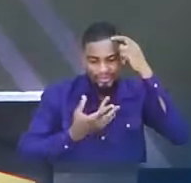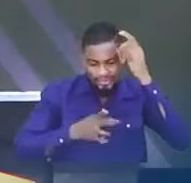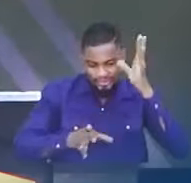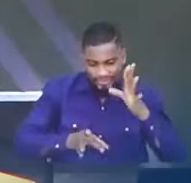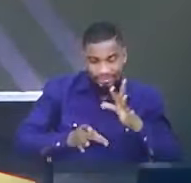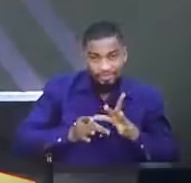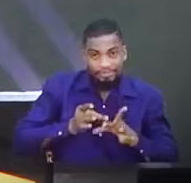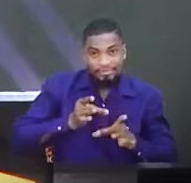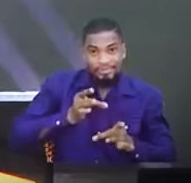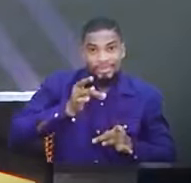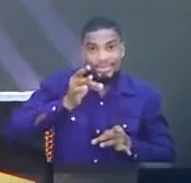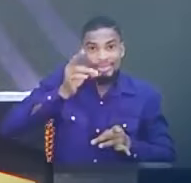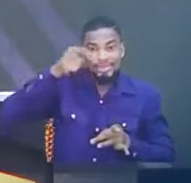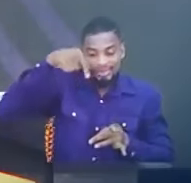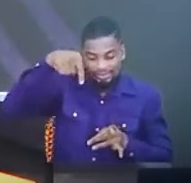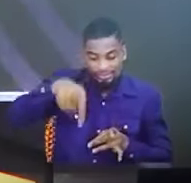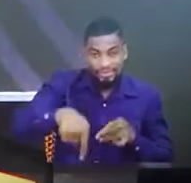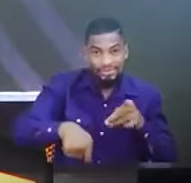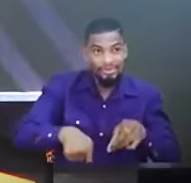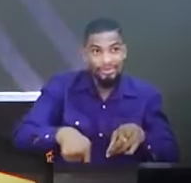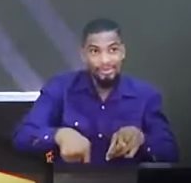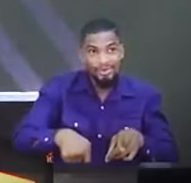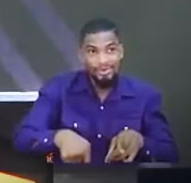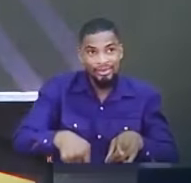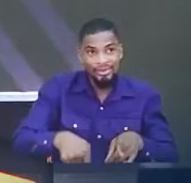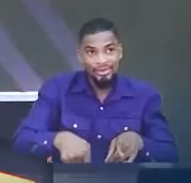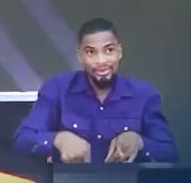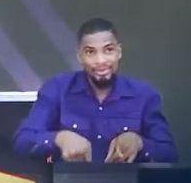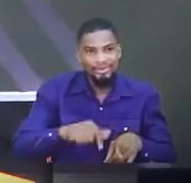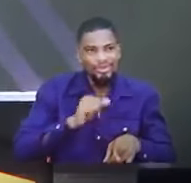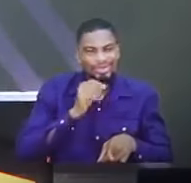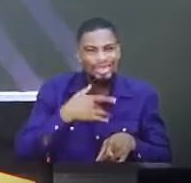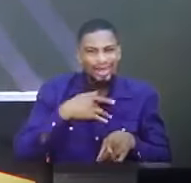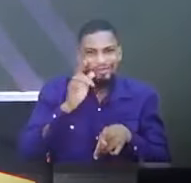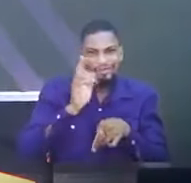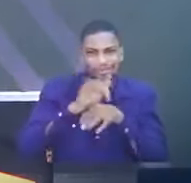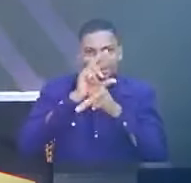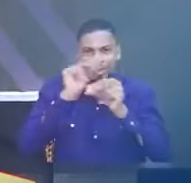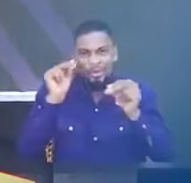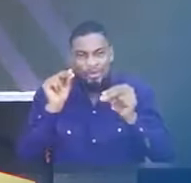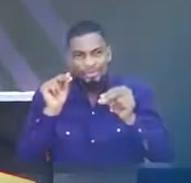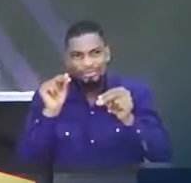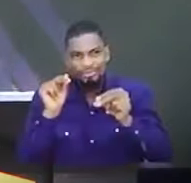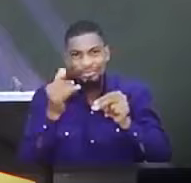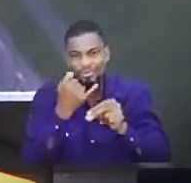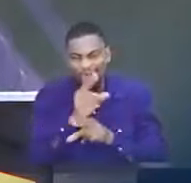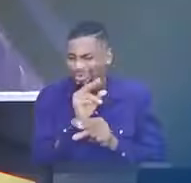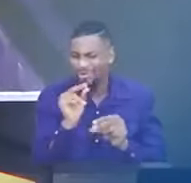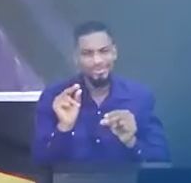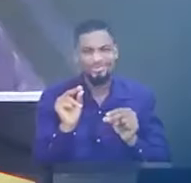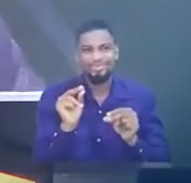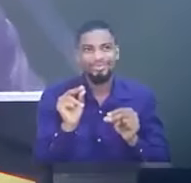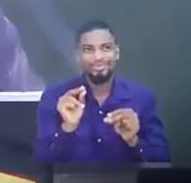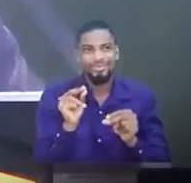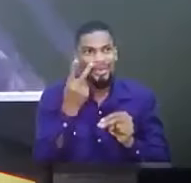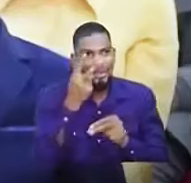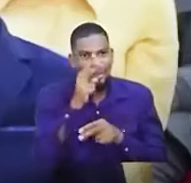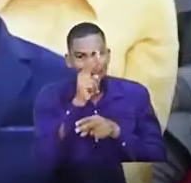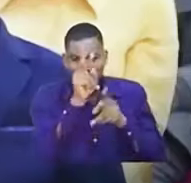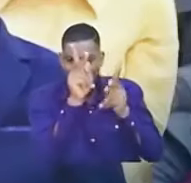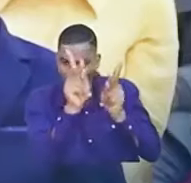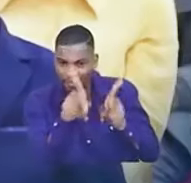of his foot, there was no blemish in him. See, sometimes you see a human